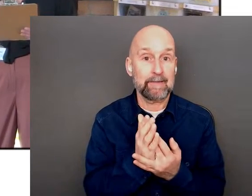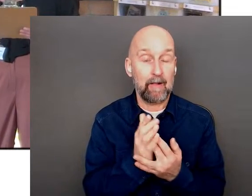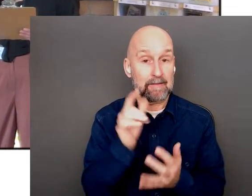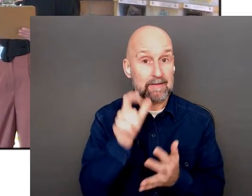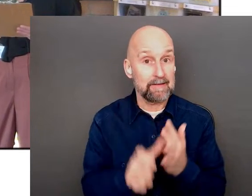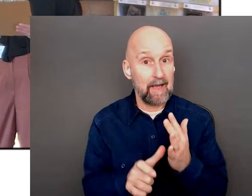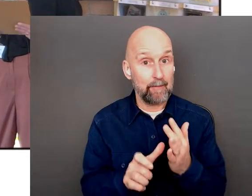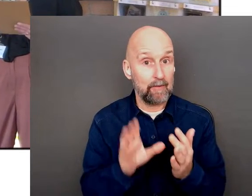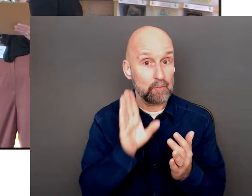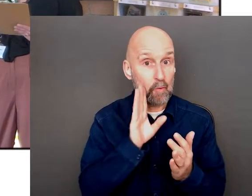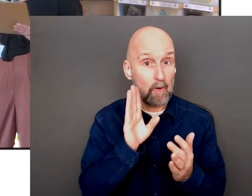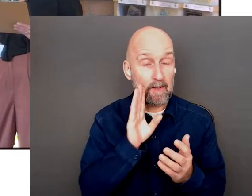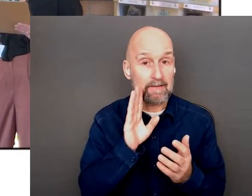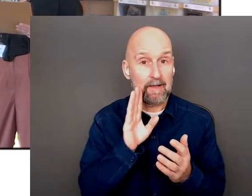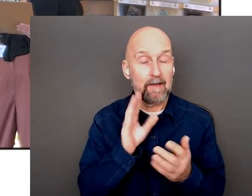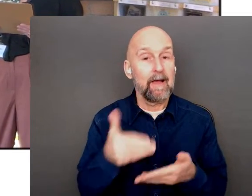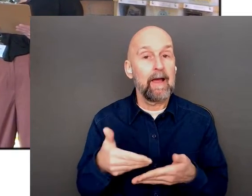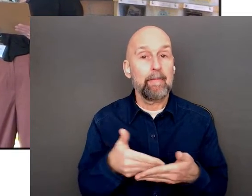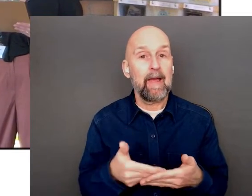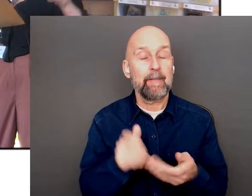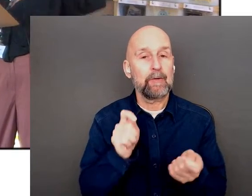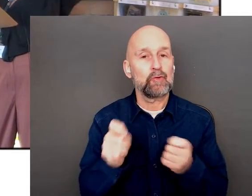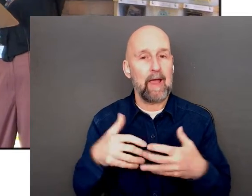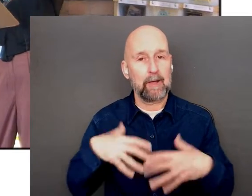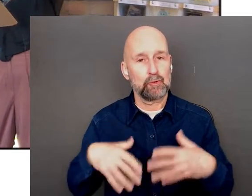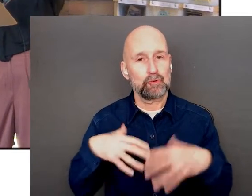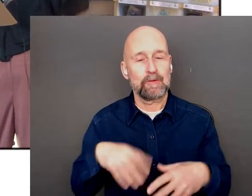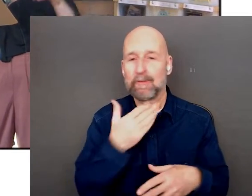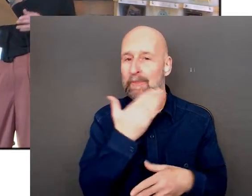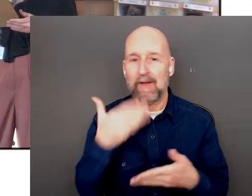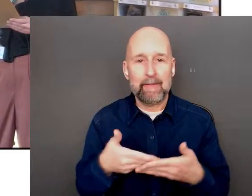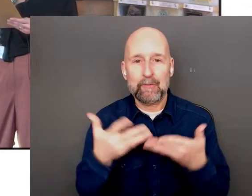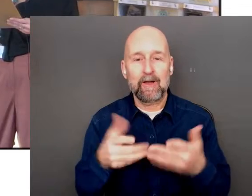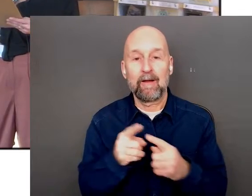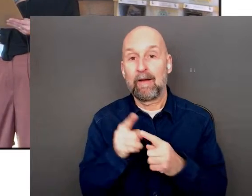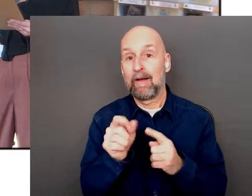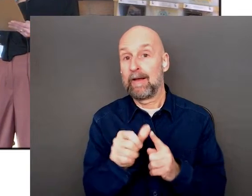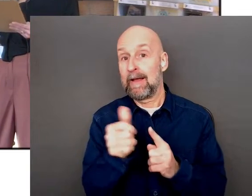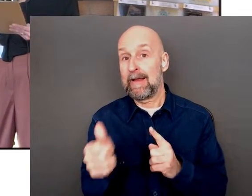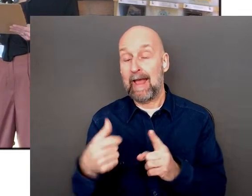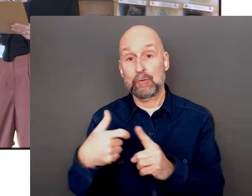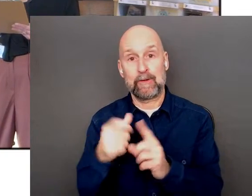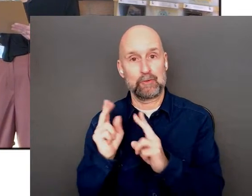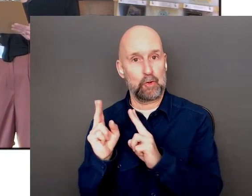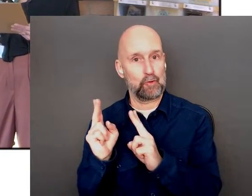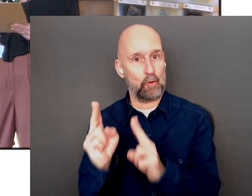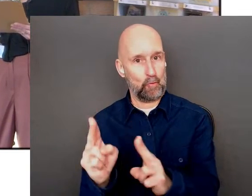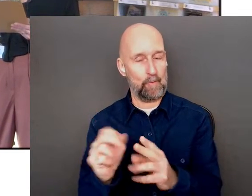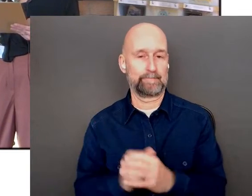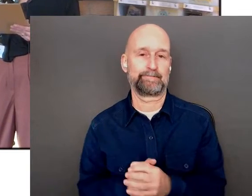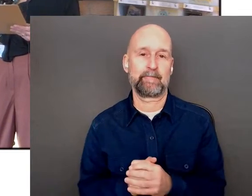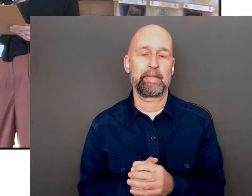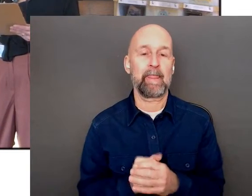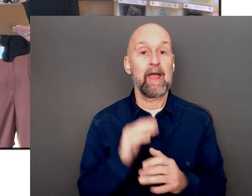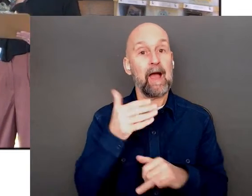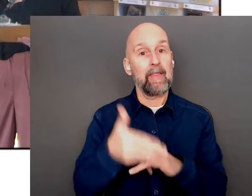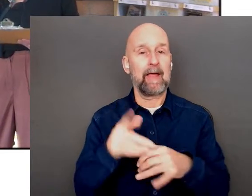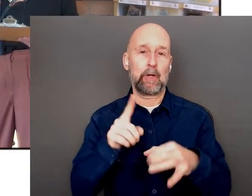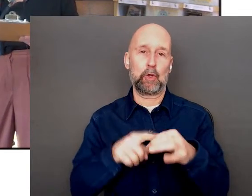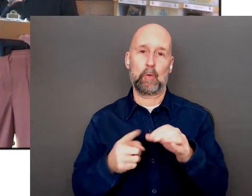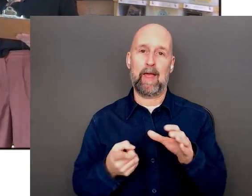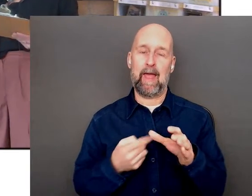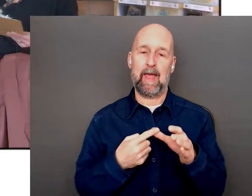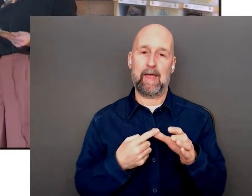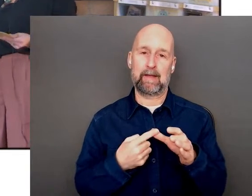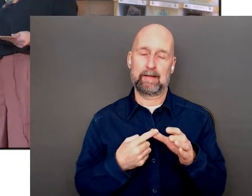we don't have babies today, can be found at the corridor next to the kitchen. There is a Q&A at the end, and also I don't think we're